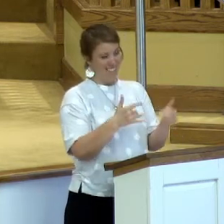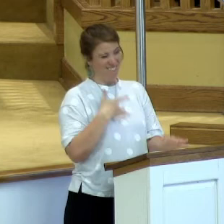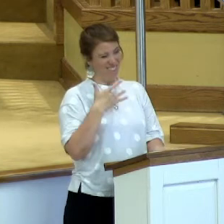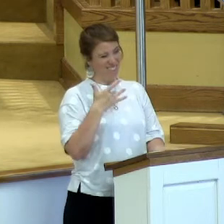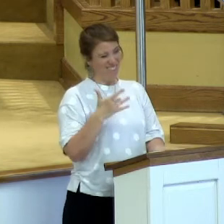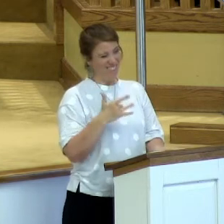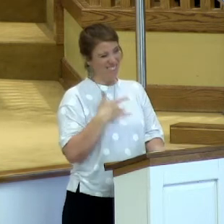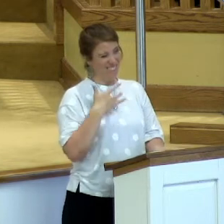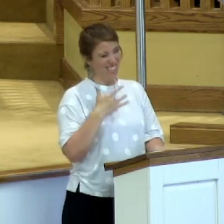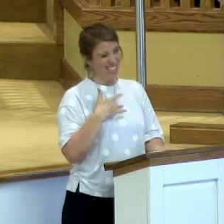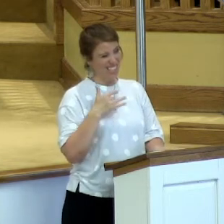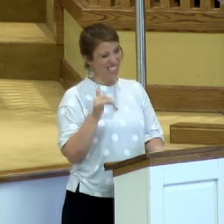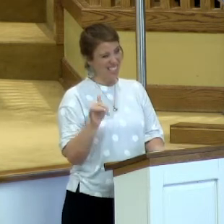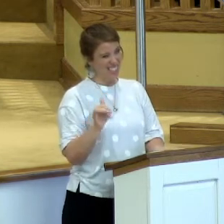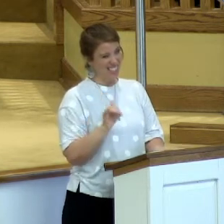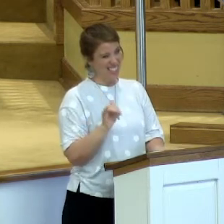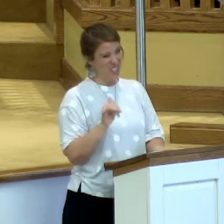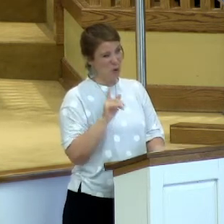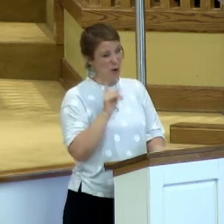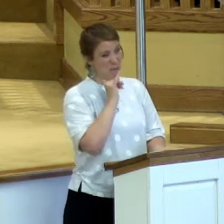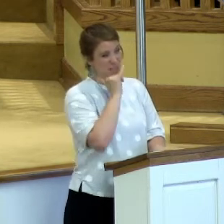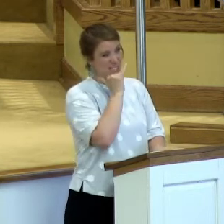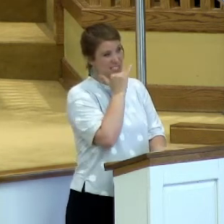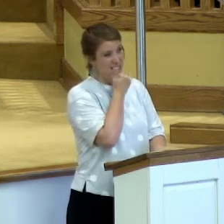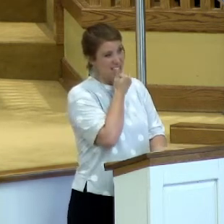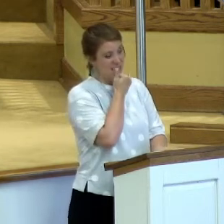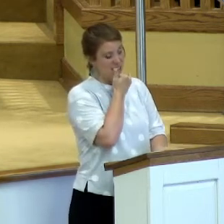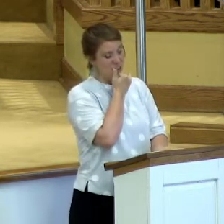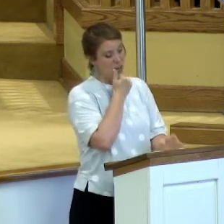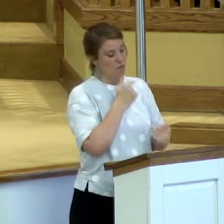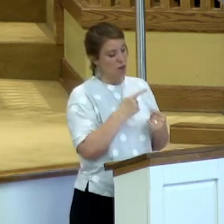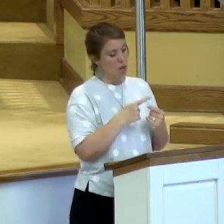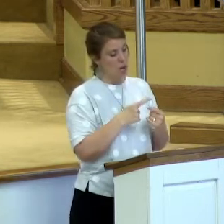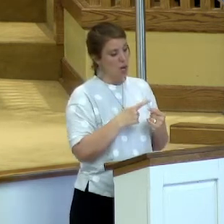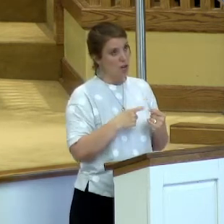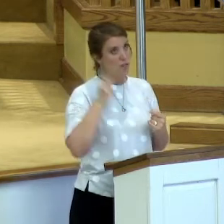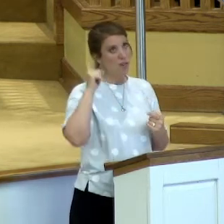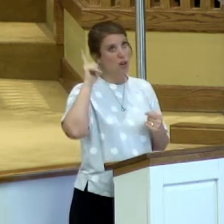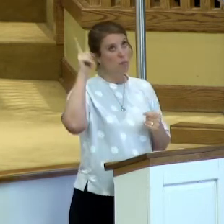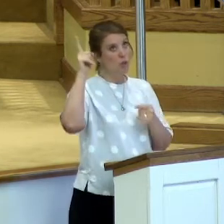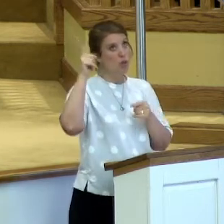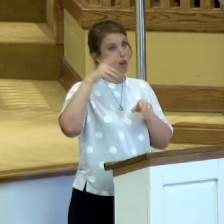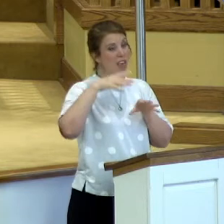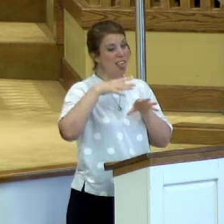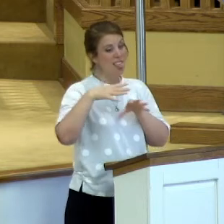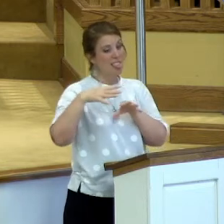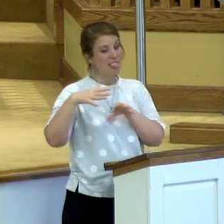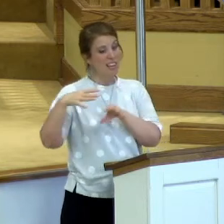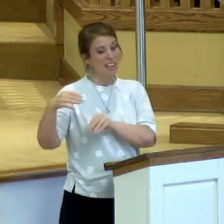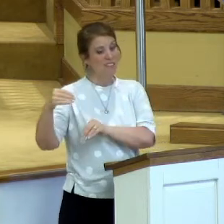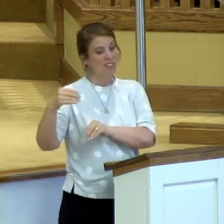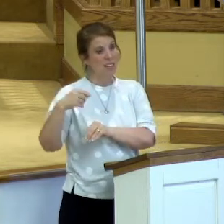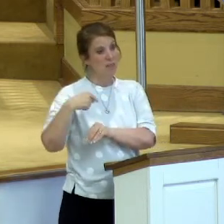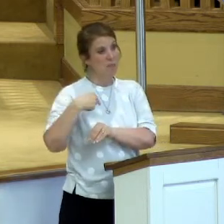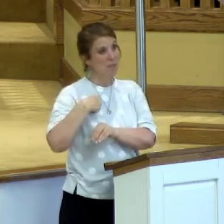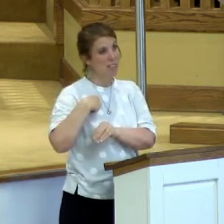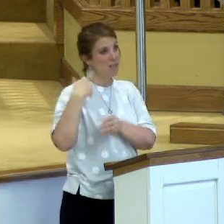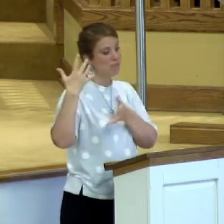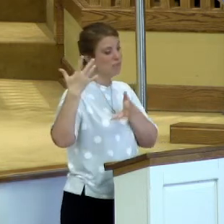feel like I'm just one mistake away from you leaving me this